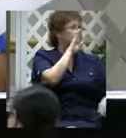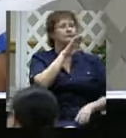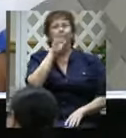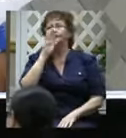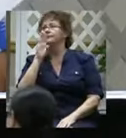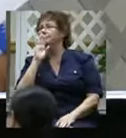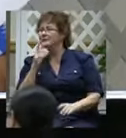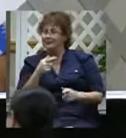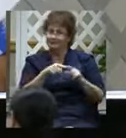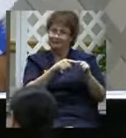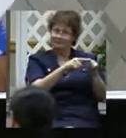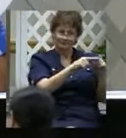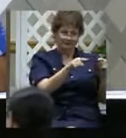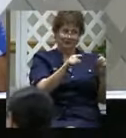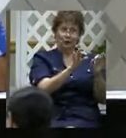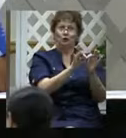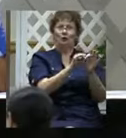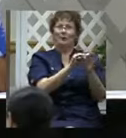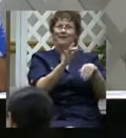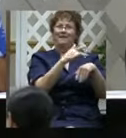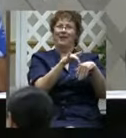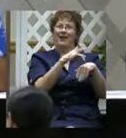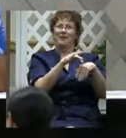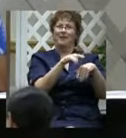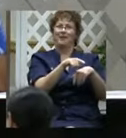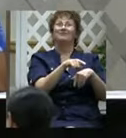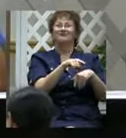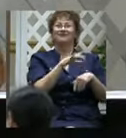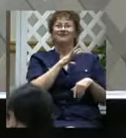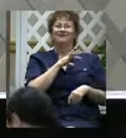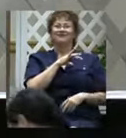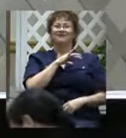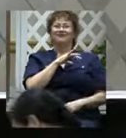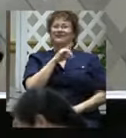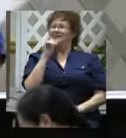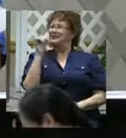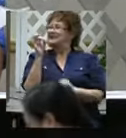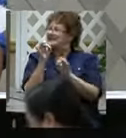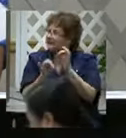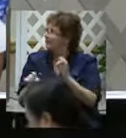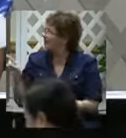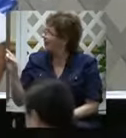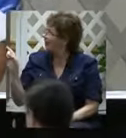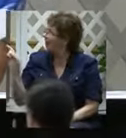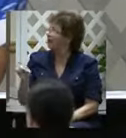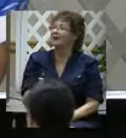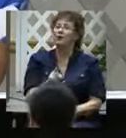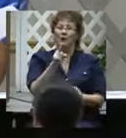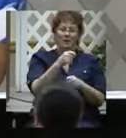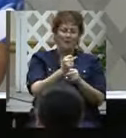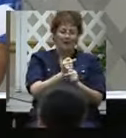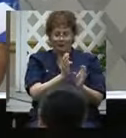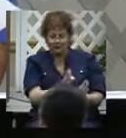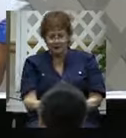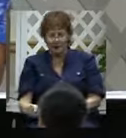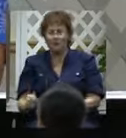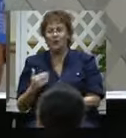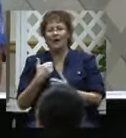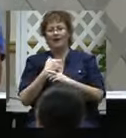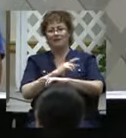me to understand what's happening? So adding a simple line, but this also assumes you've made your preparations and you've had